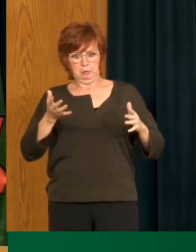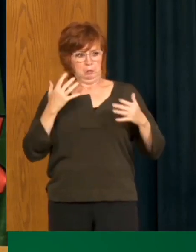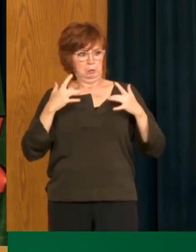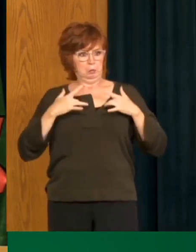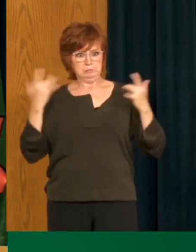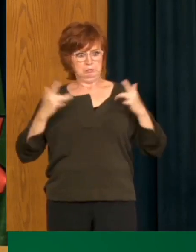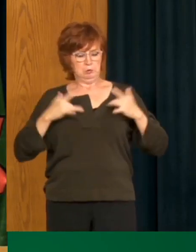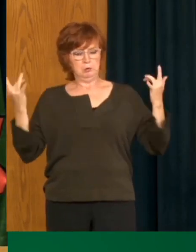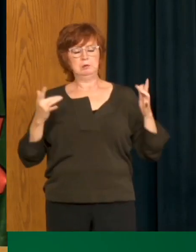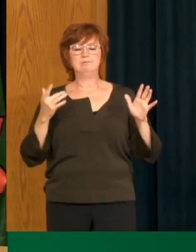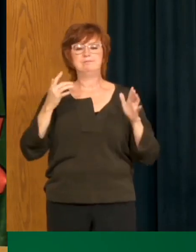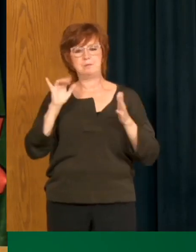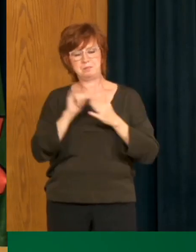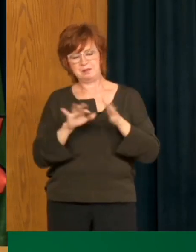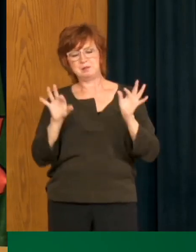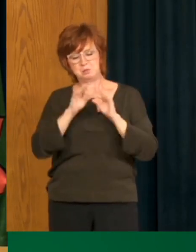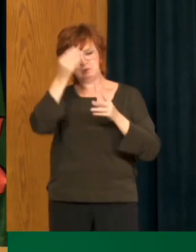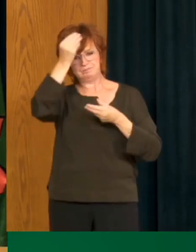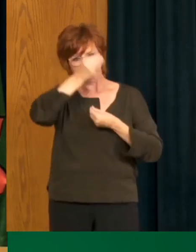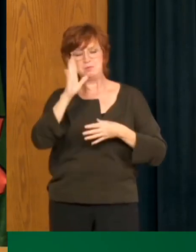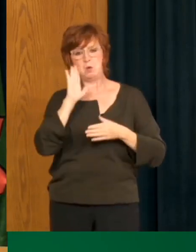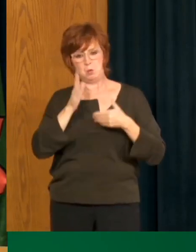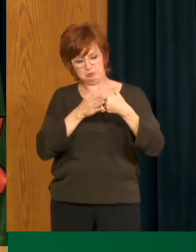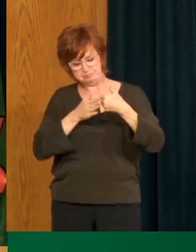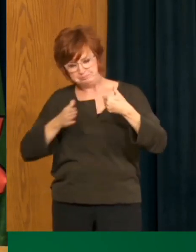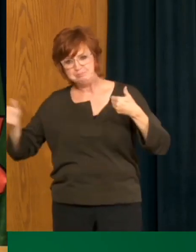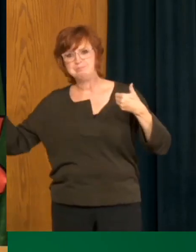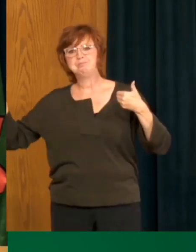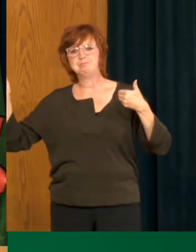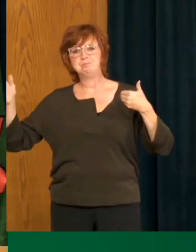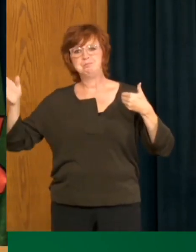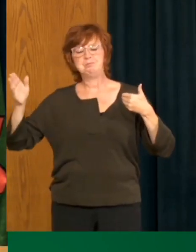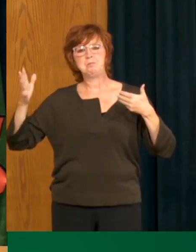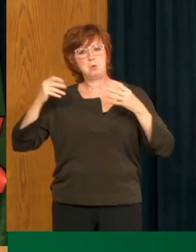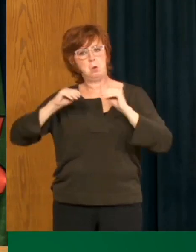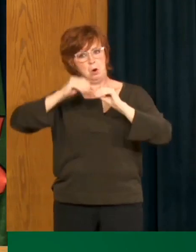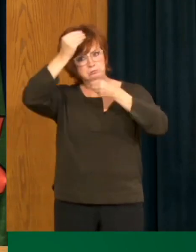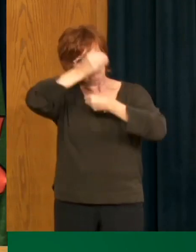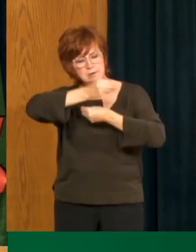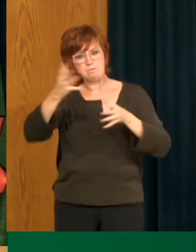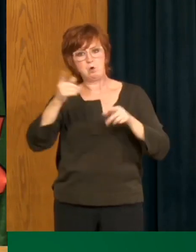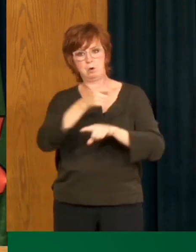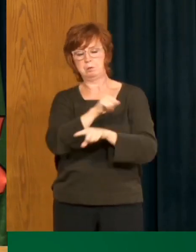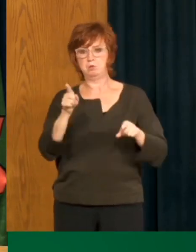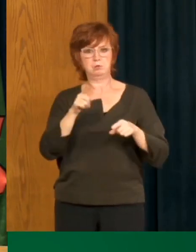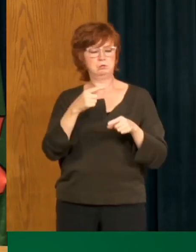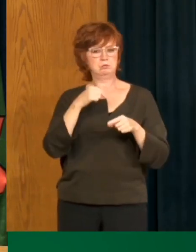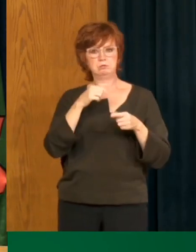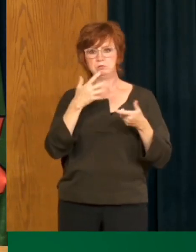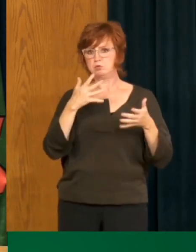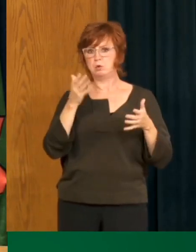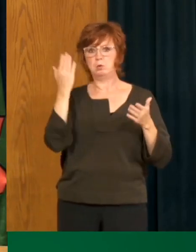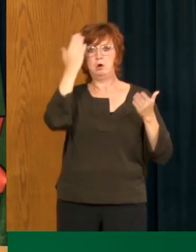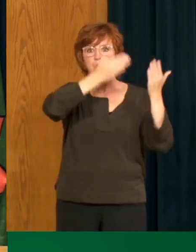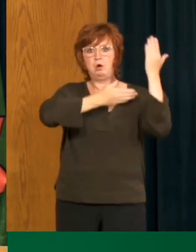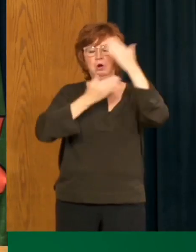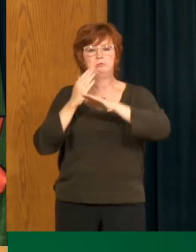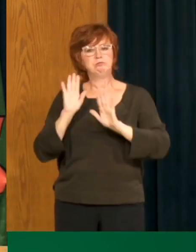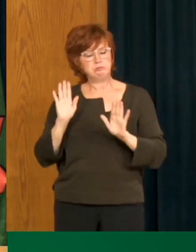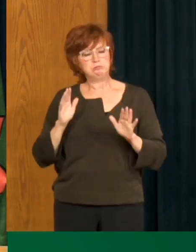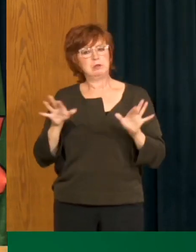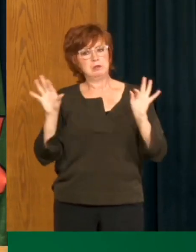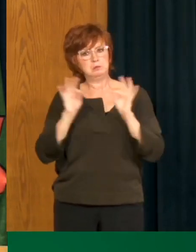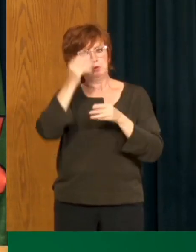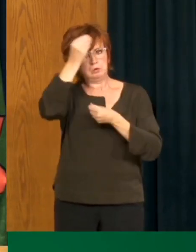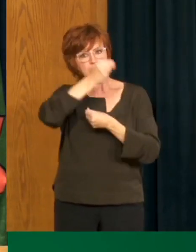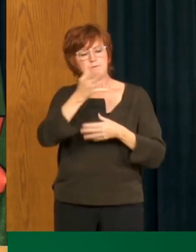be as forthcoming with information as possible, we want to be as transparent as we are able, we will be going